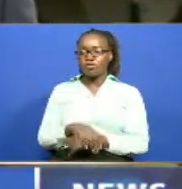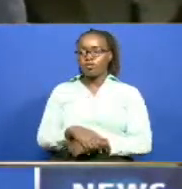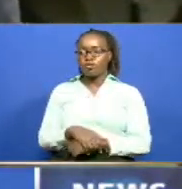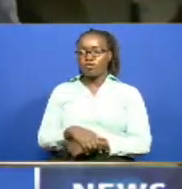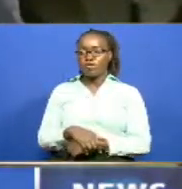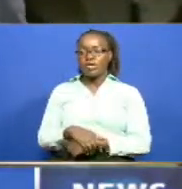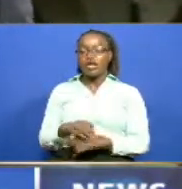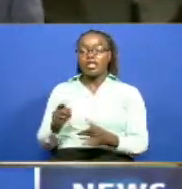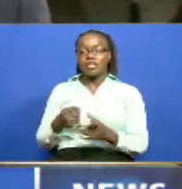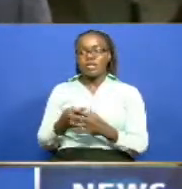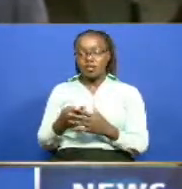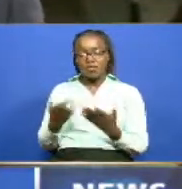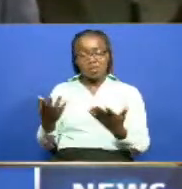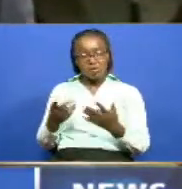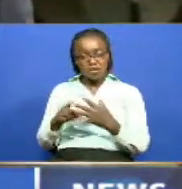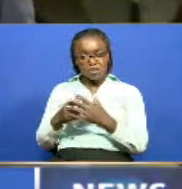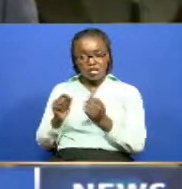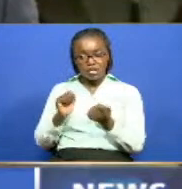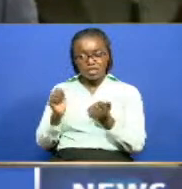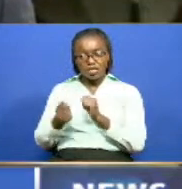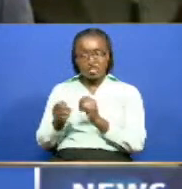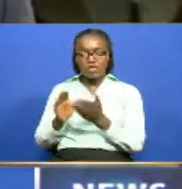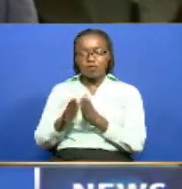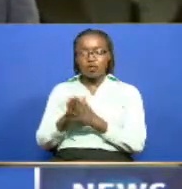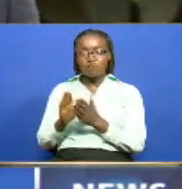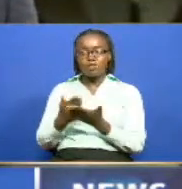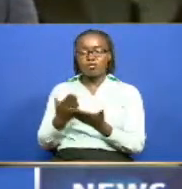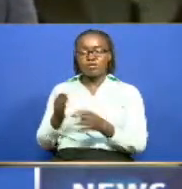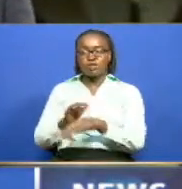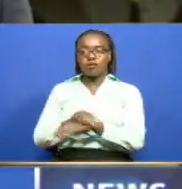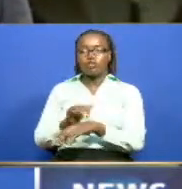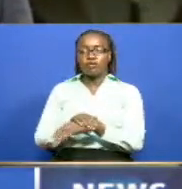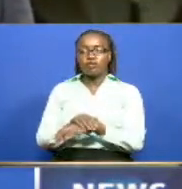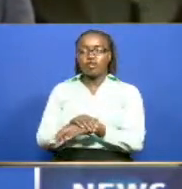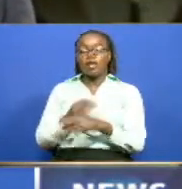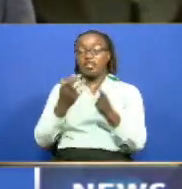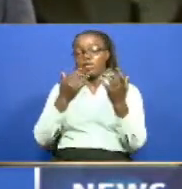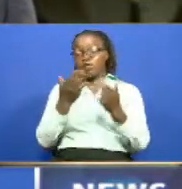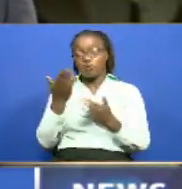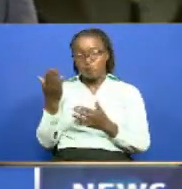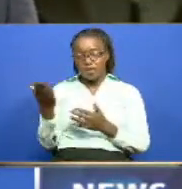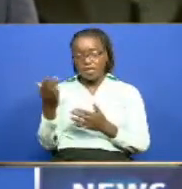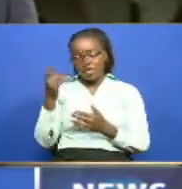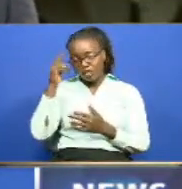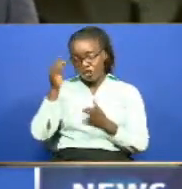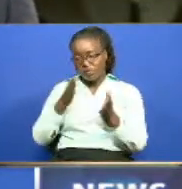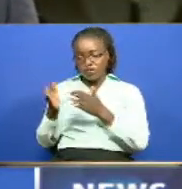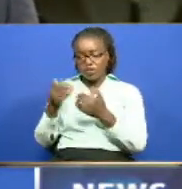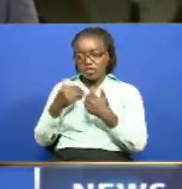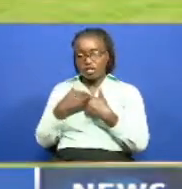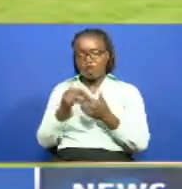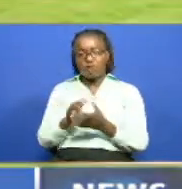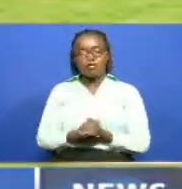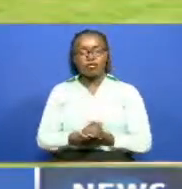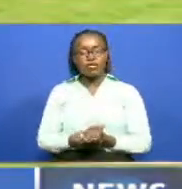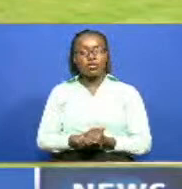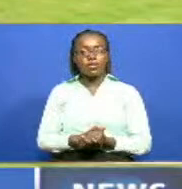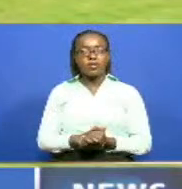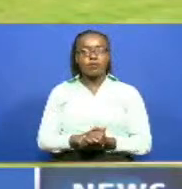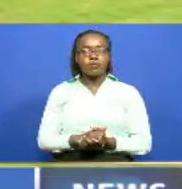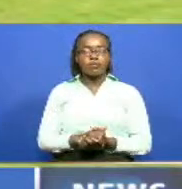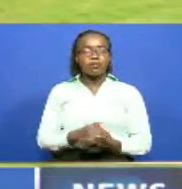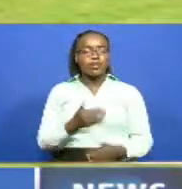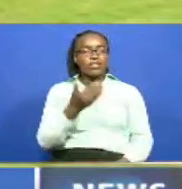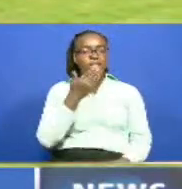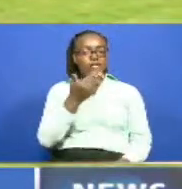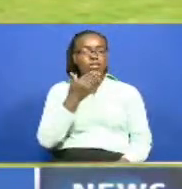That's when we started, that's when we changed and became something new. And that's the hope. And I think we have the opportunity. Okay. Thank you very much for